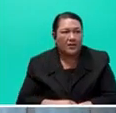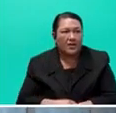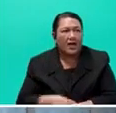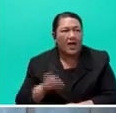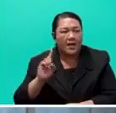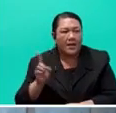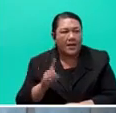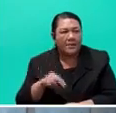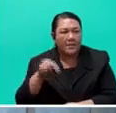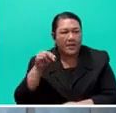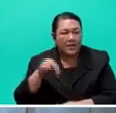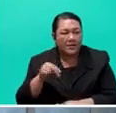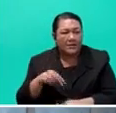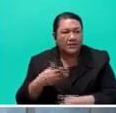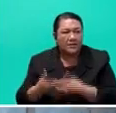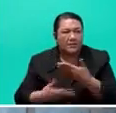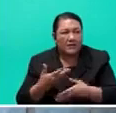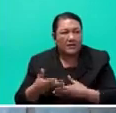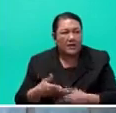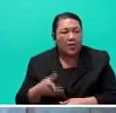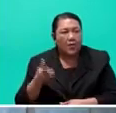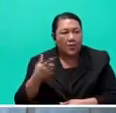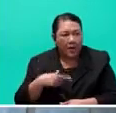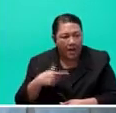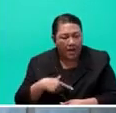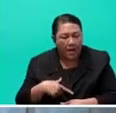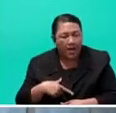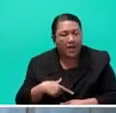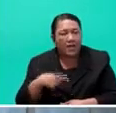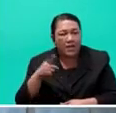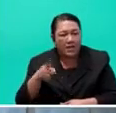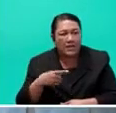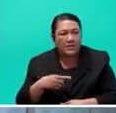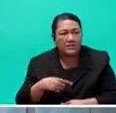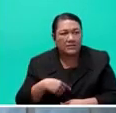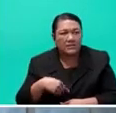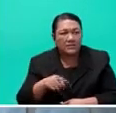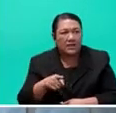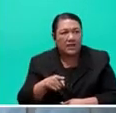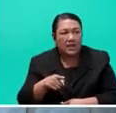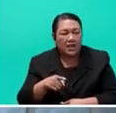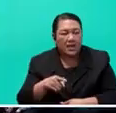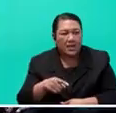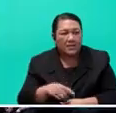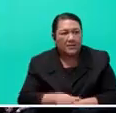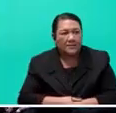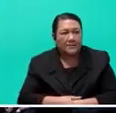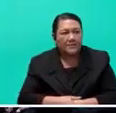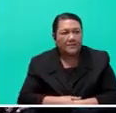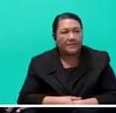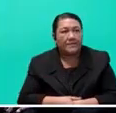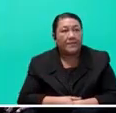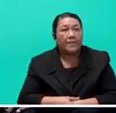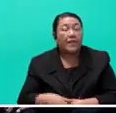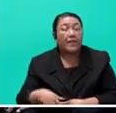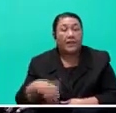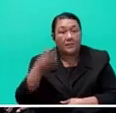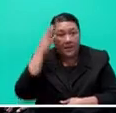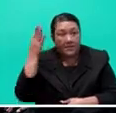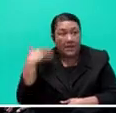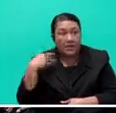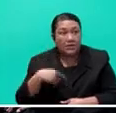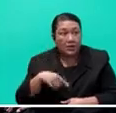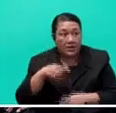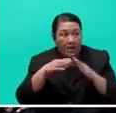Honorable Speaker, why it needs to be sent to. May I remind you, Honorable Whip, the house that we are in now